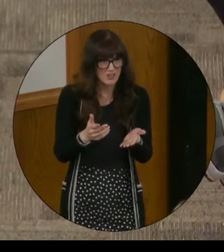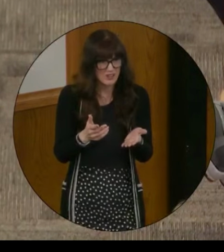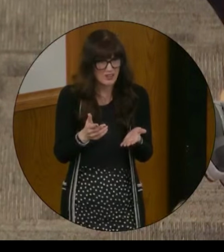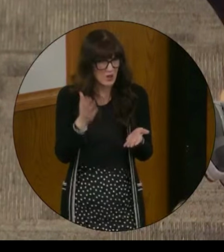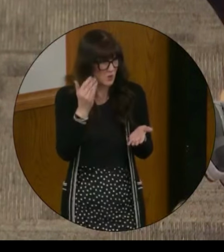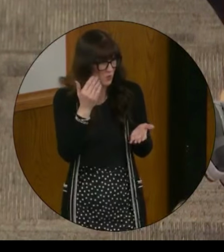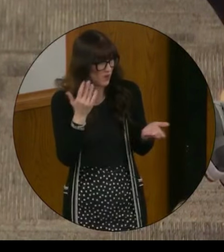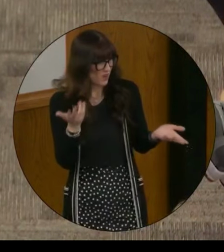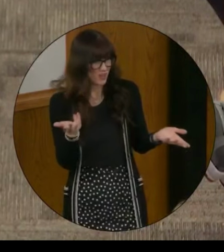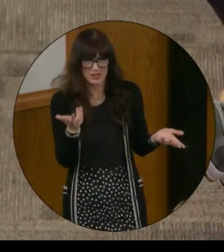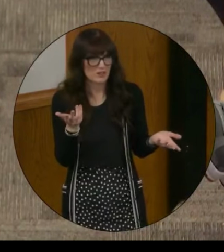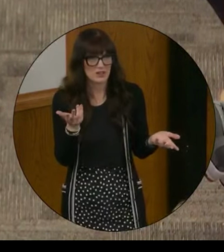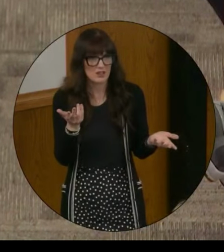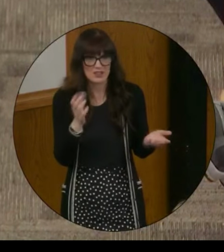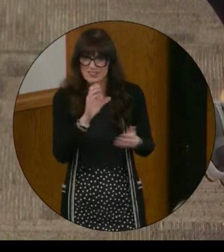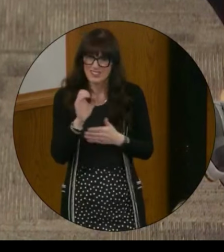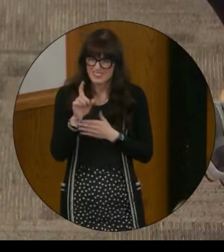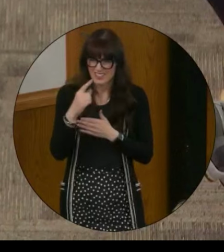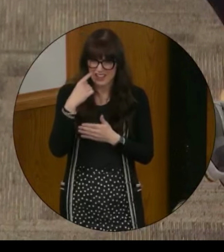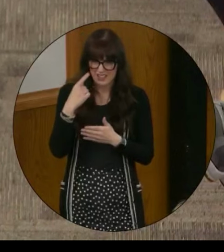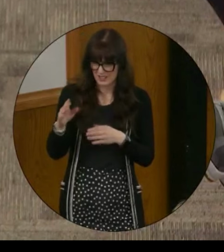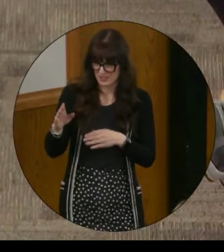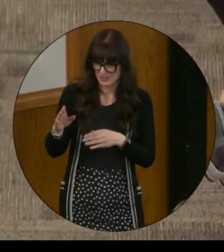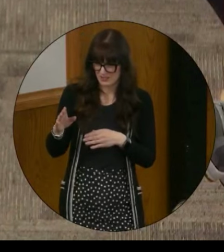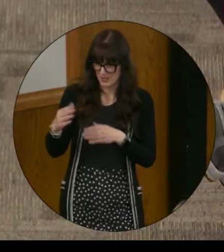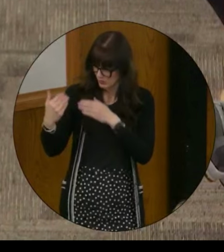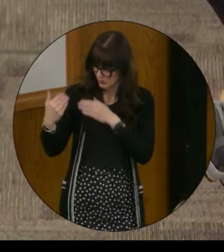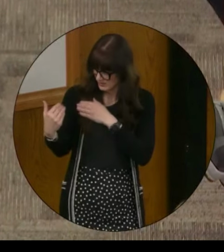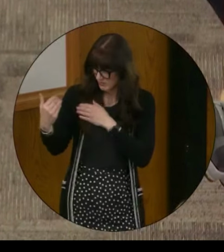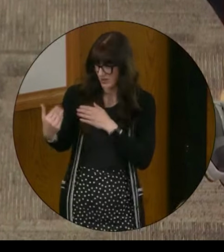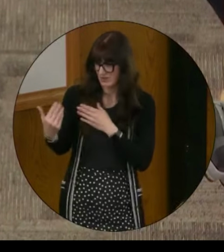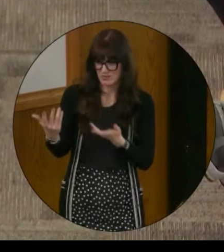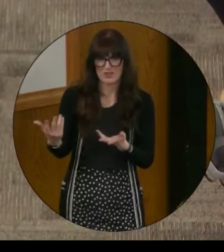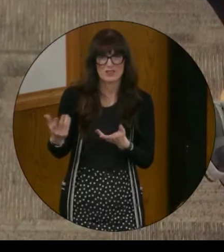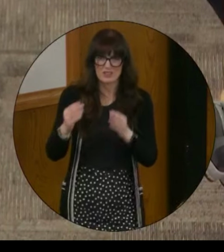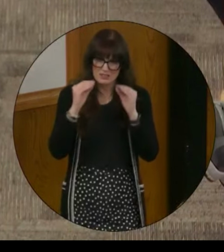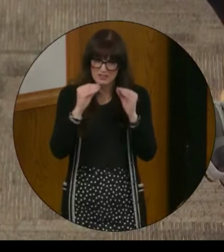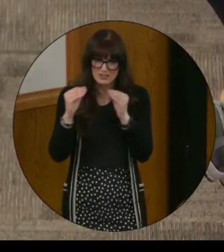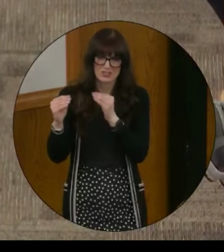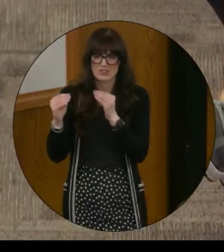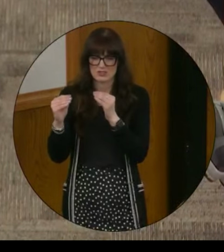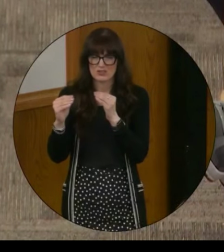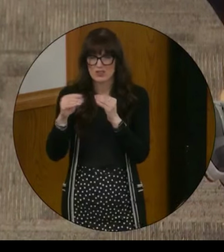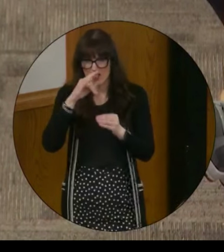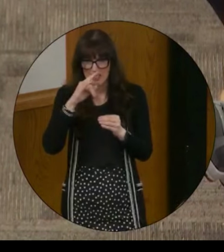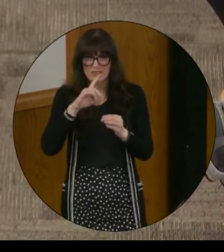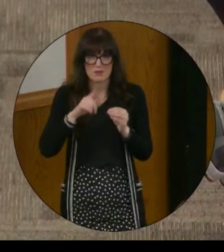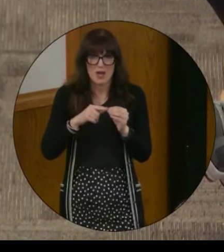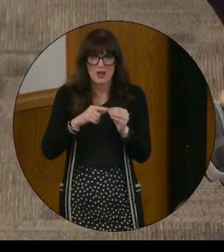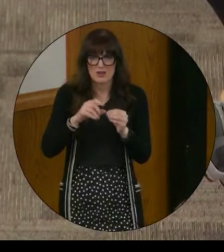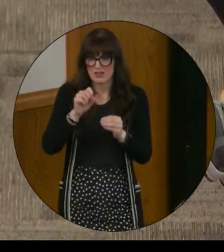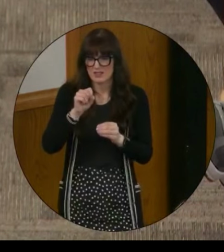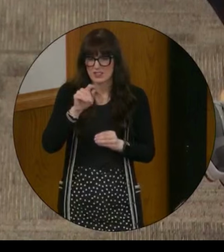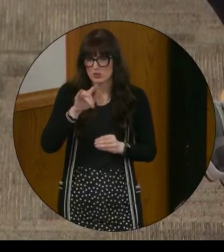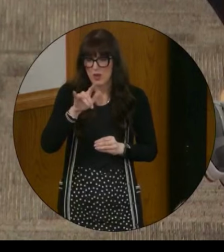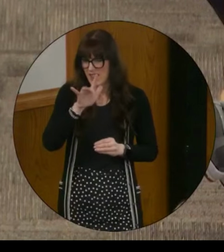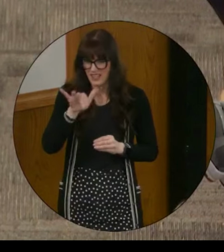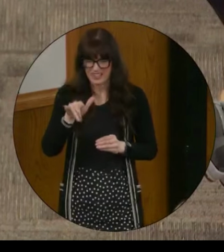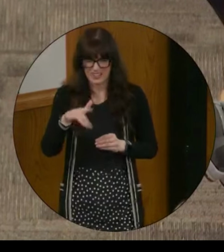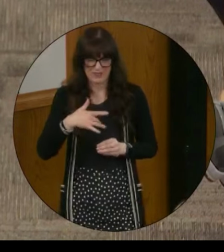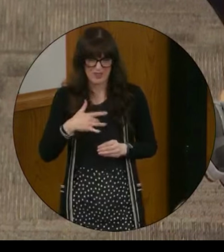does CCSD think it's their business or their responsibility to teach our kids about sexuality? It's confusing